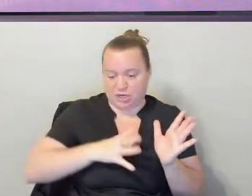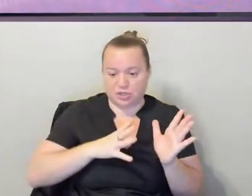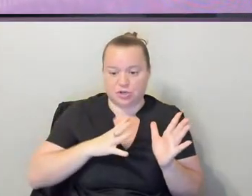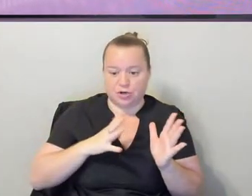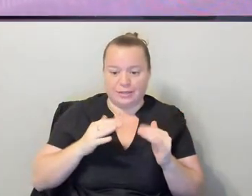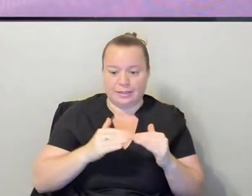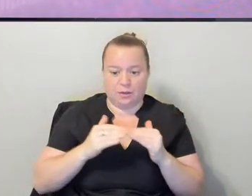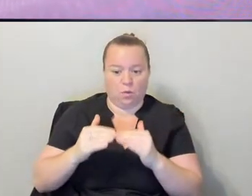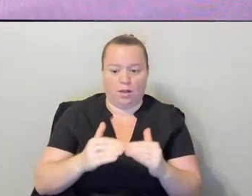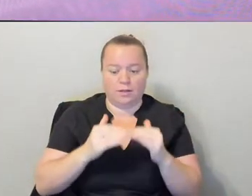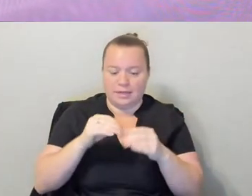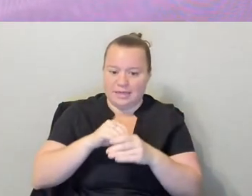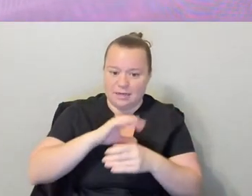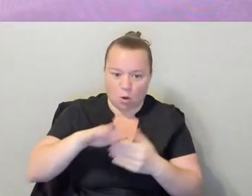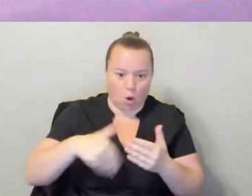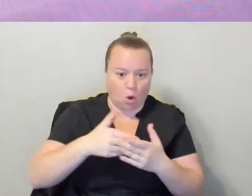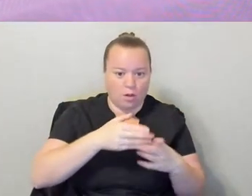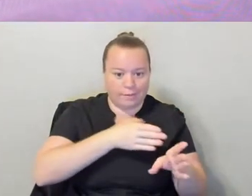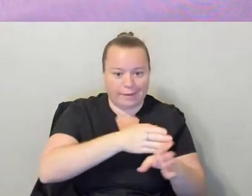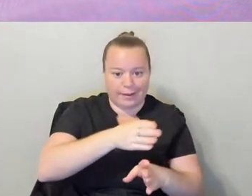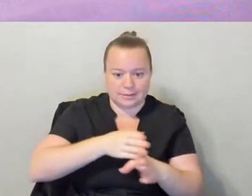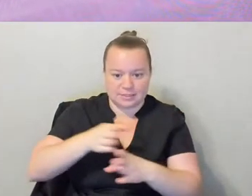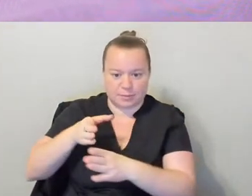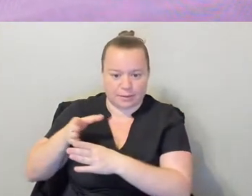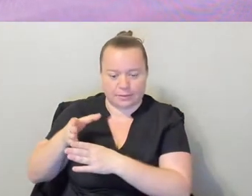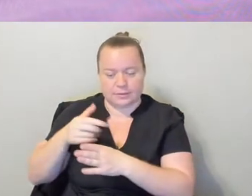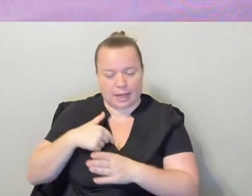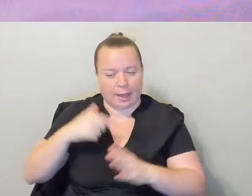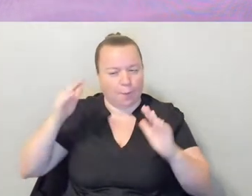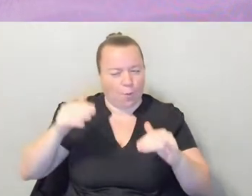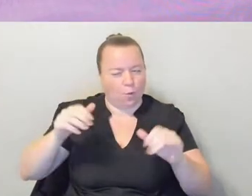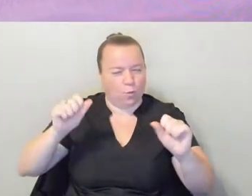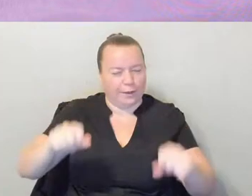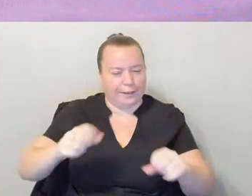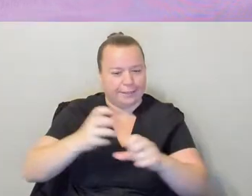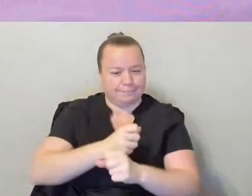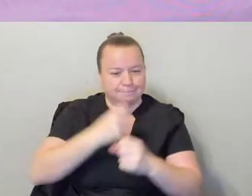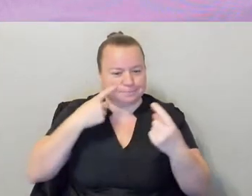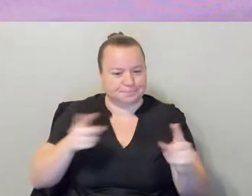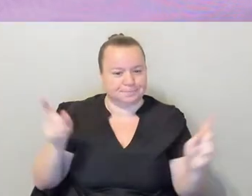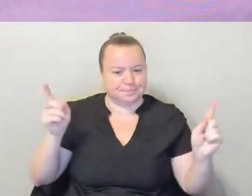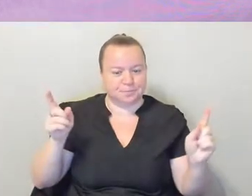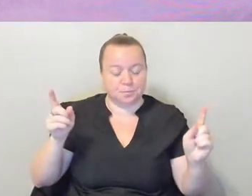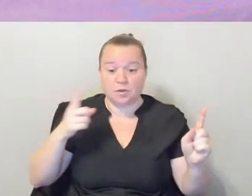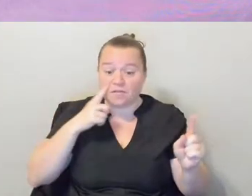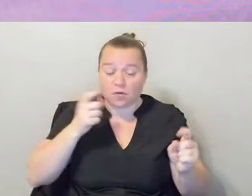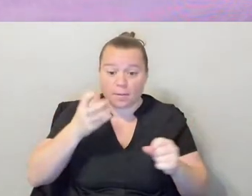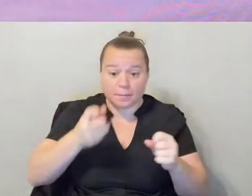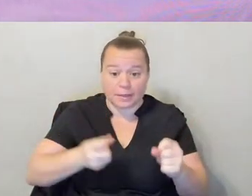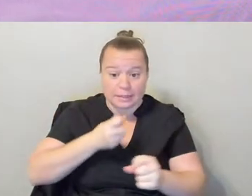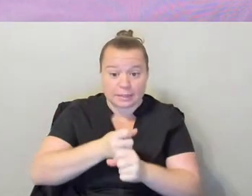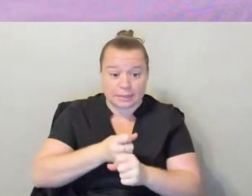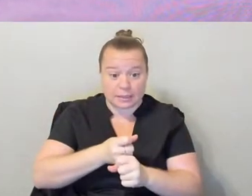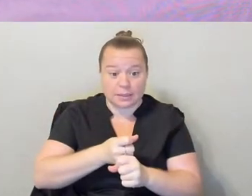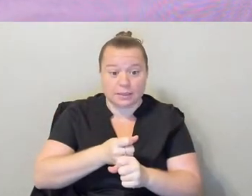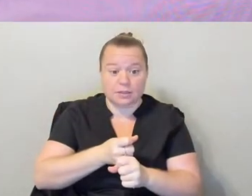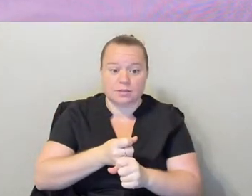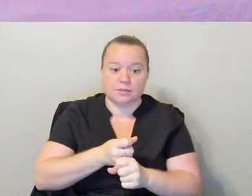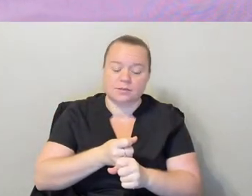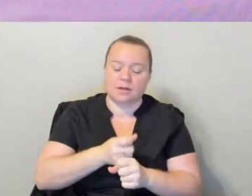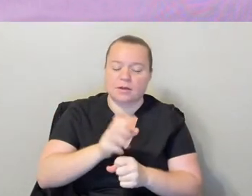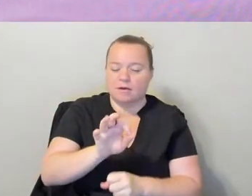And I hope we can get it, because we think that for years, all the analysis of feminism